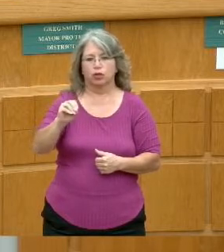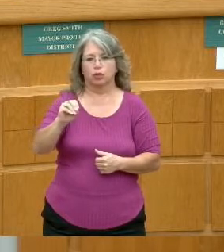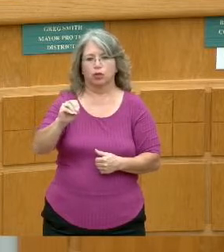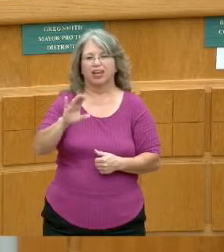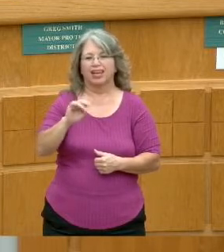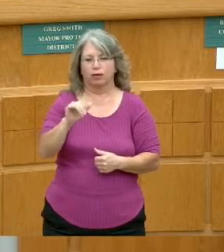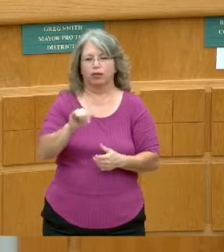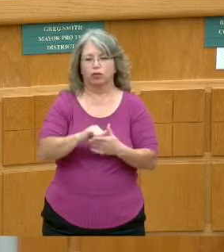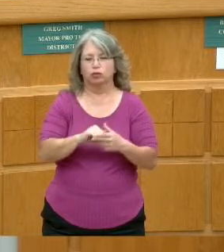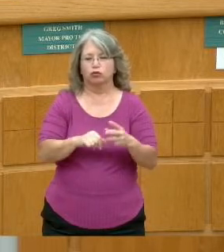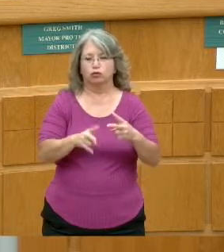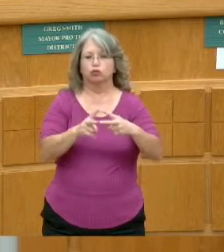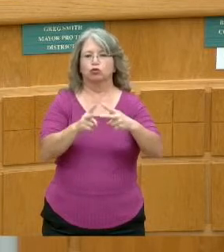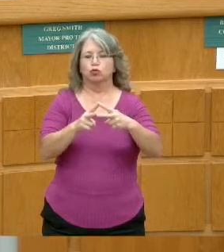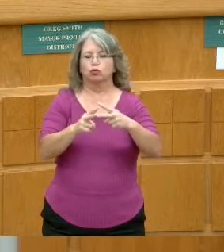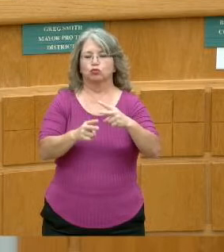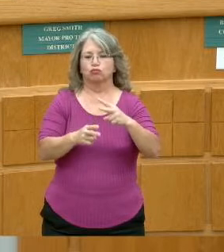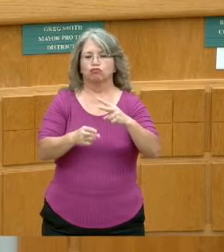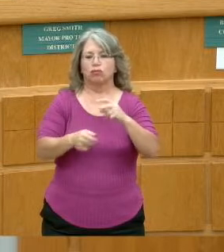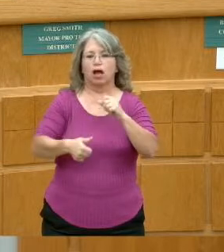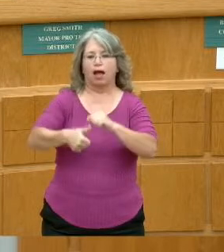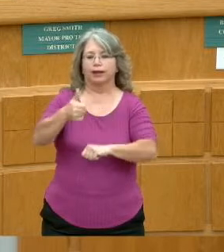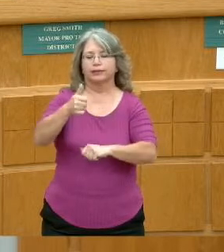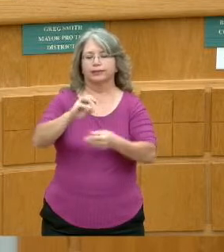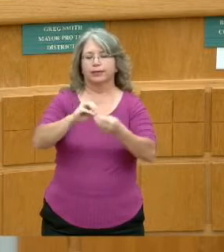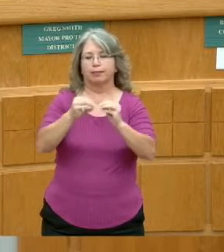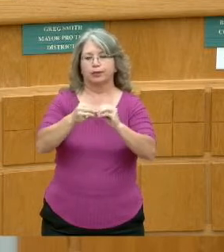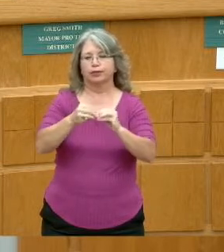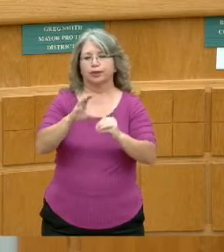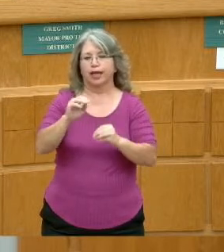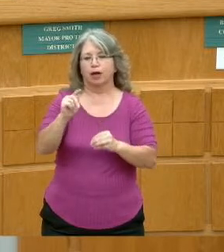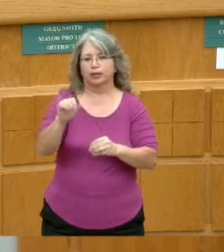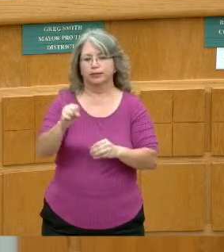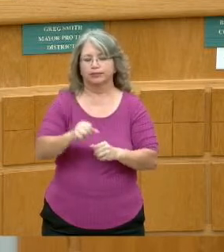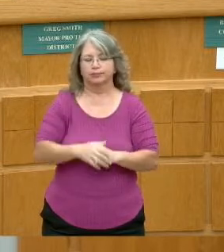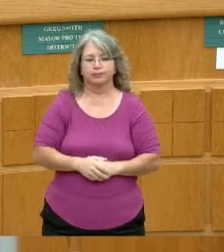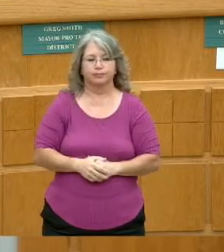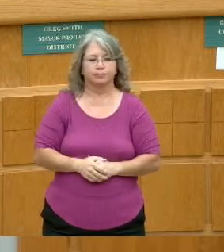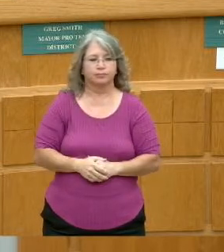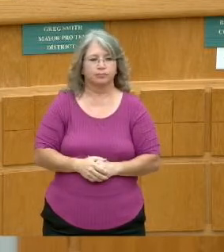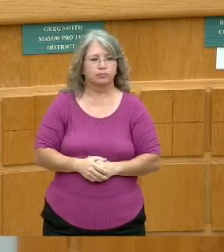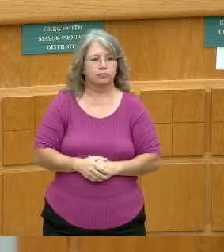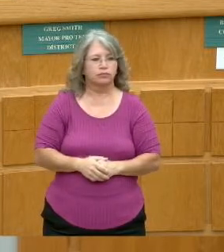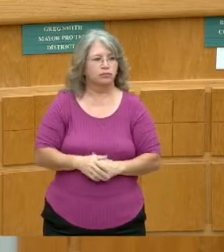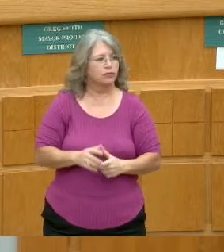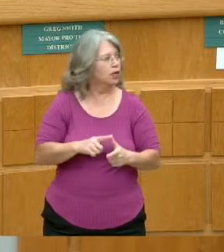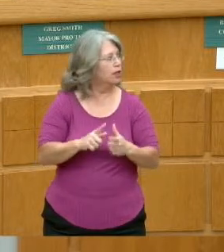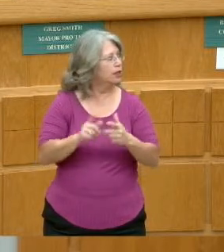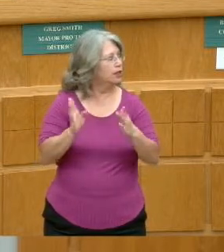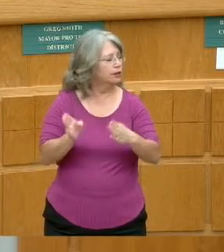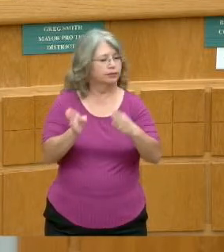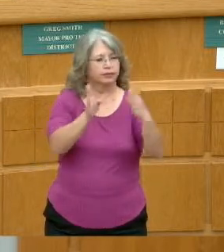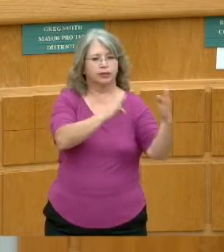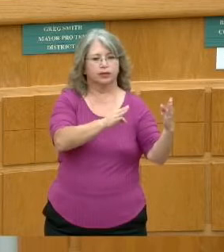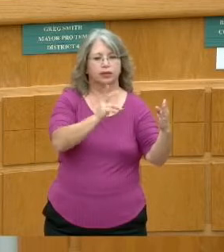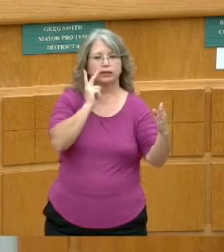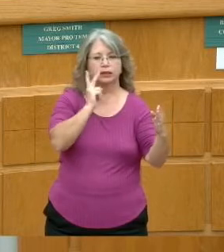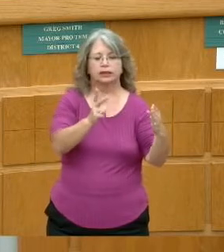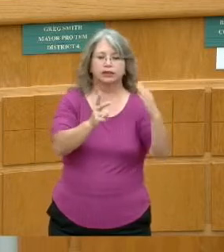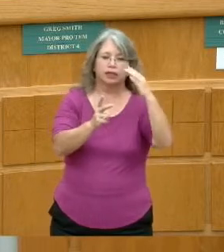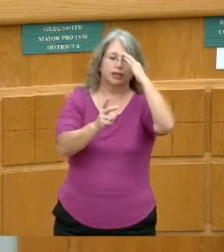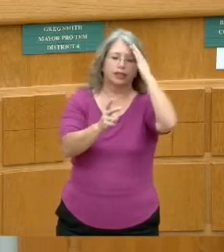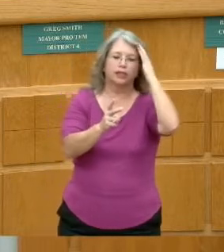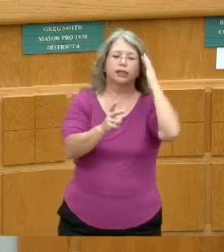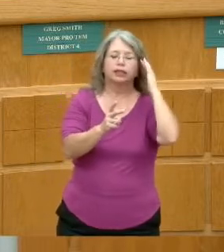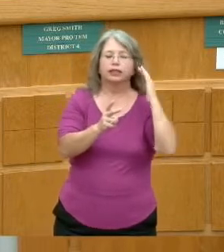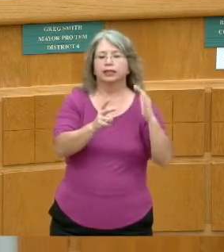been found in the Coastal Bend area. On the other side, you see the active cases, and again, brighter colors mean